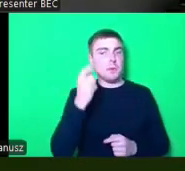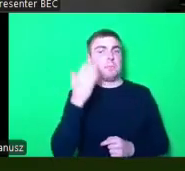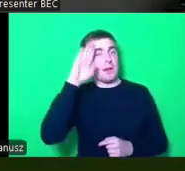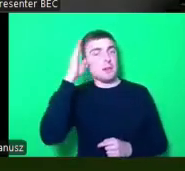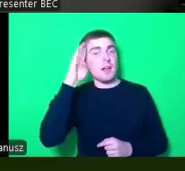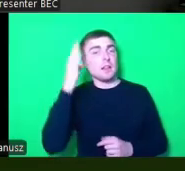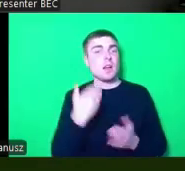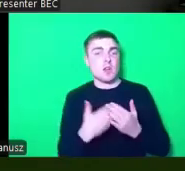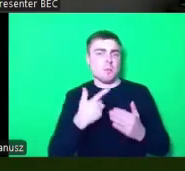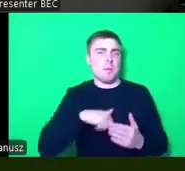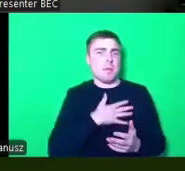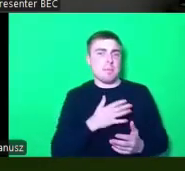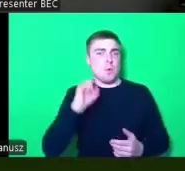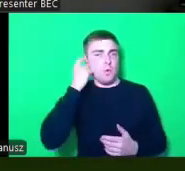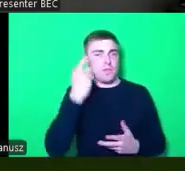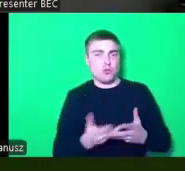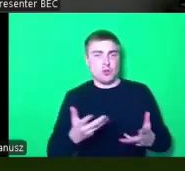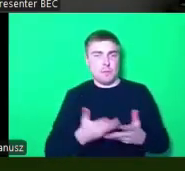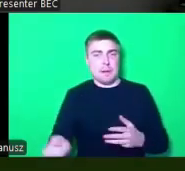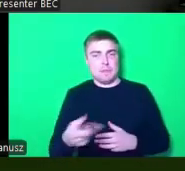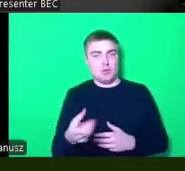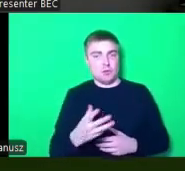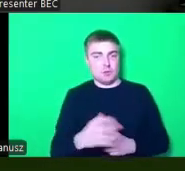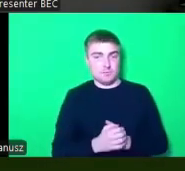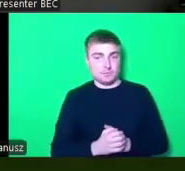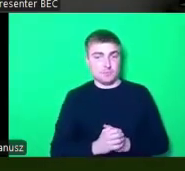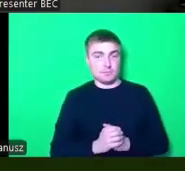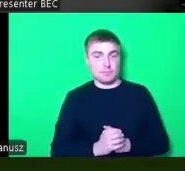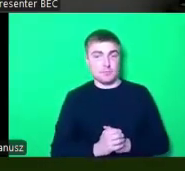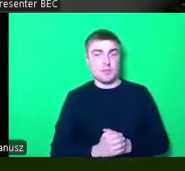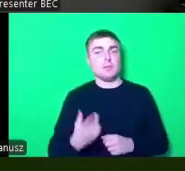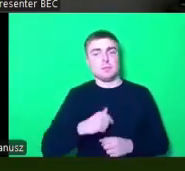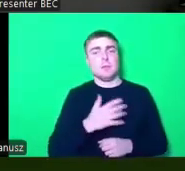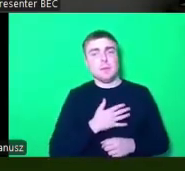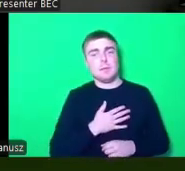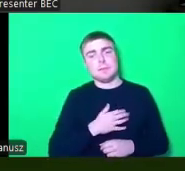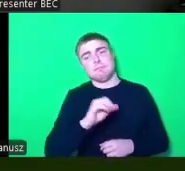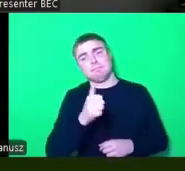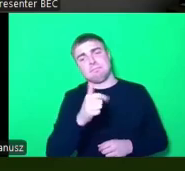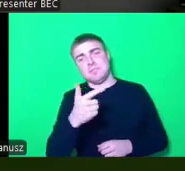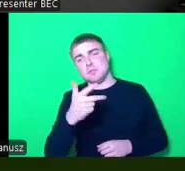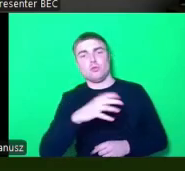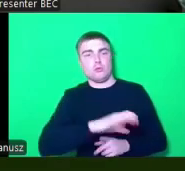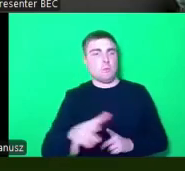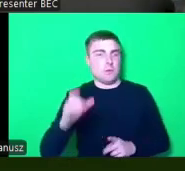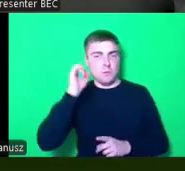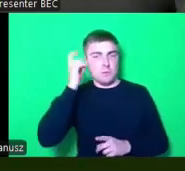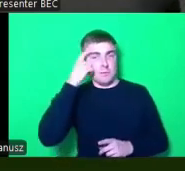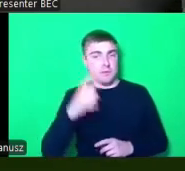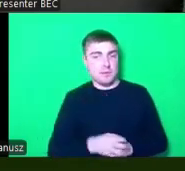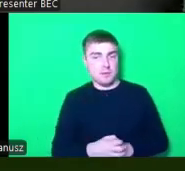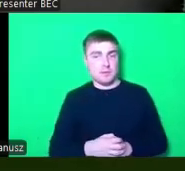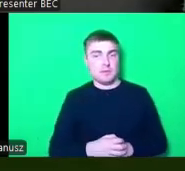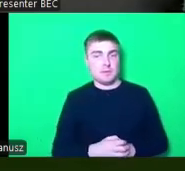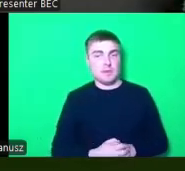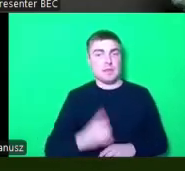diameters. We only have plots of 1, 2, or 3 species. We started to look with other eyes. Now we do a full